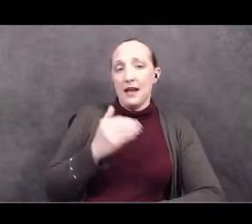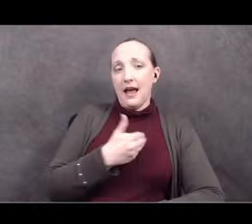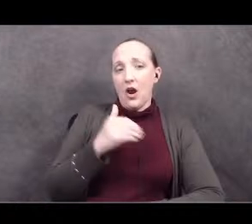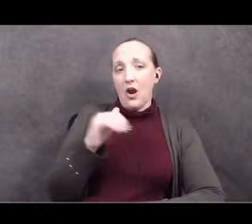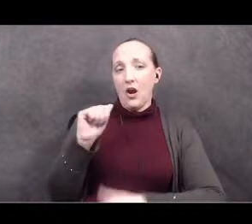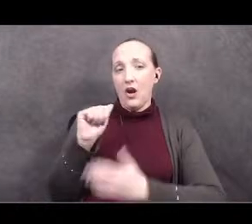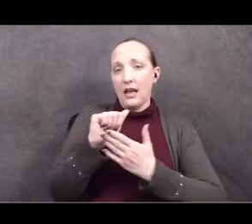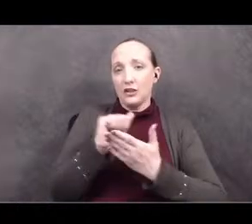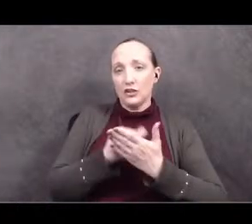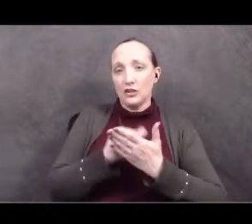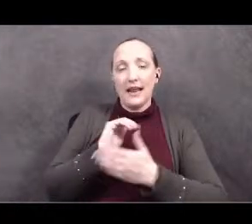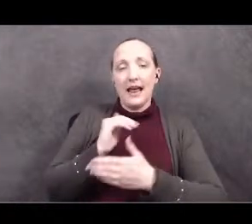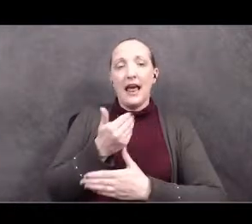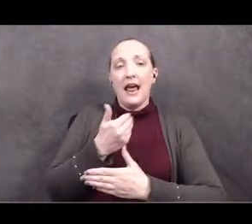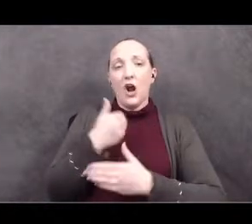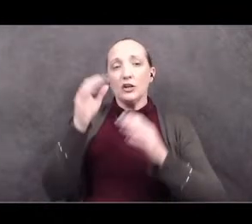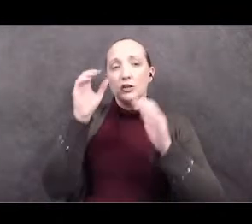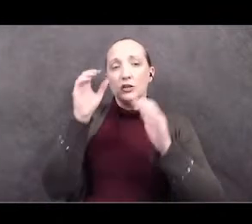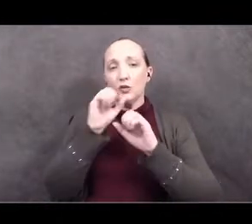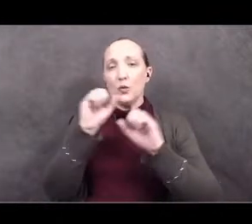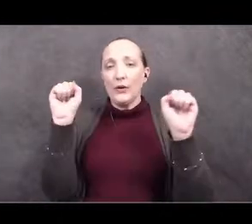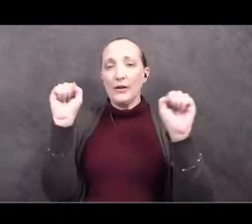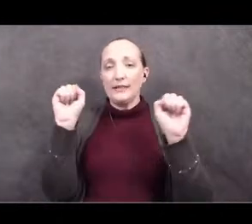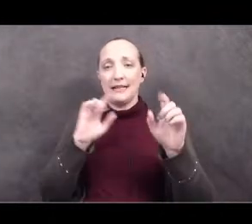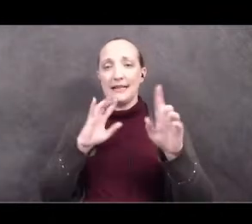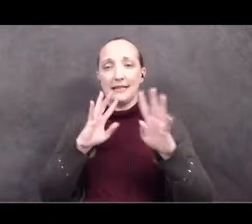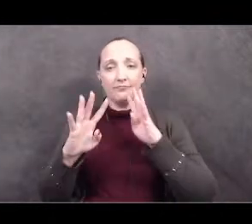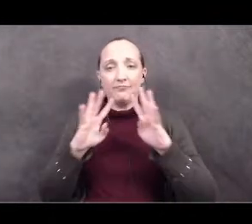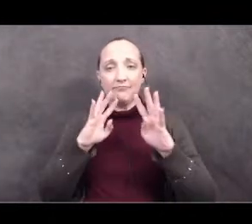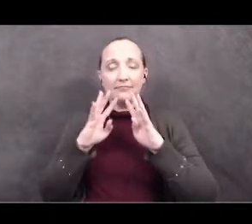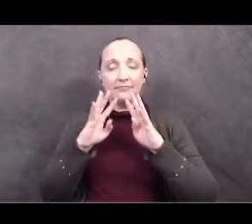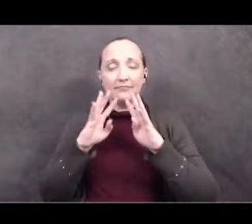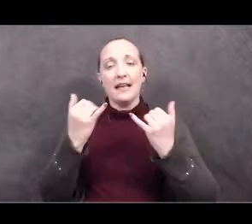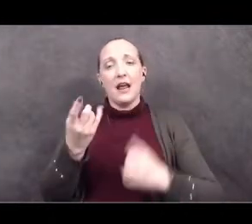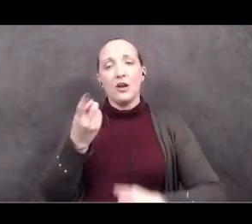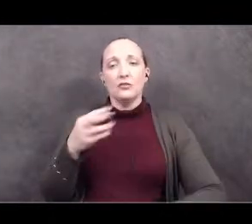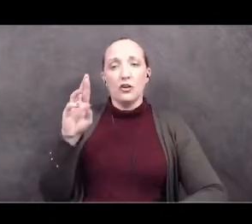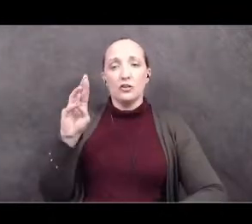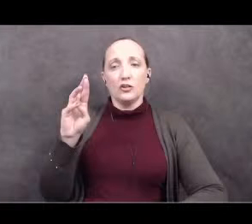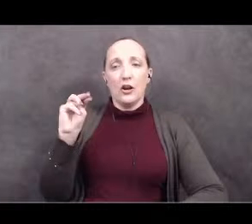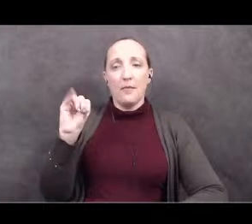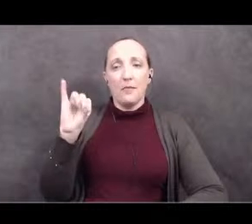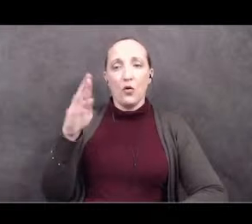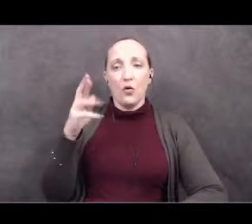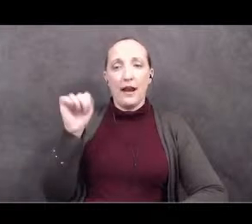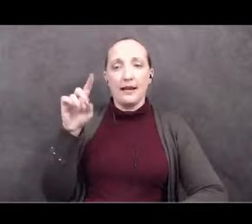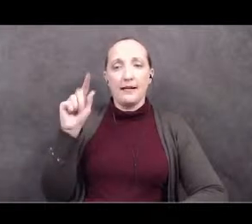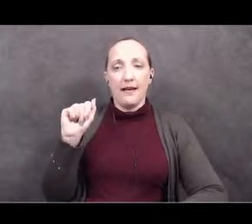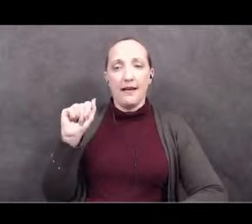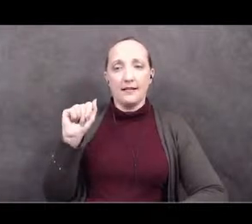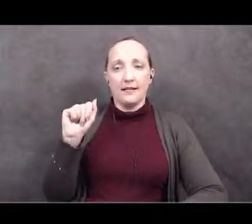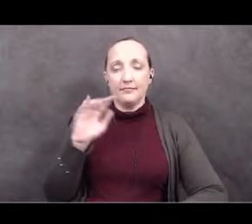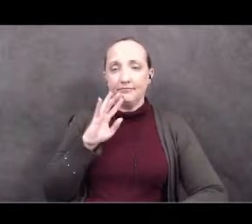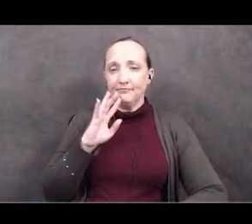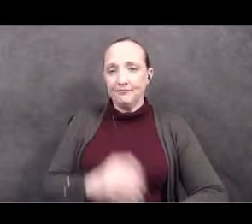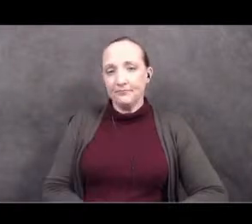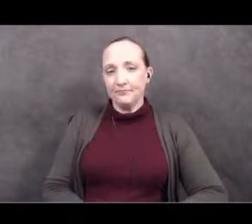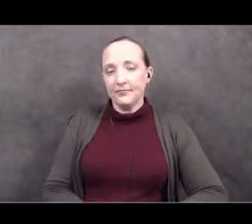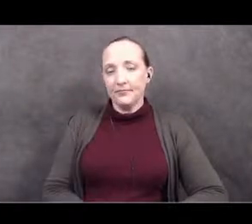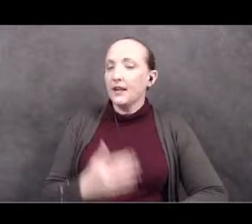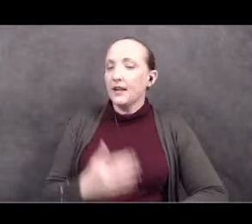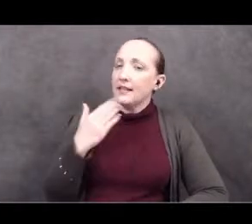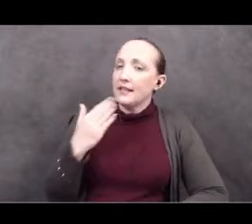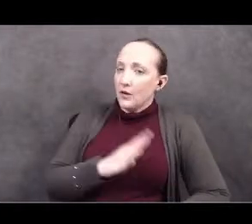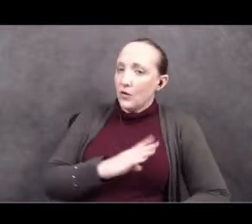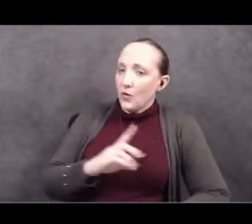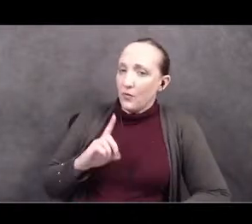is actually our superintendent's communicate so I will turn it over to Dr Miranda for please communicate uh thank you board president uh